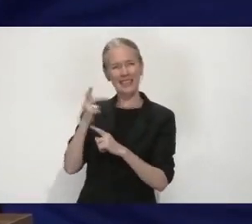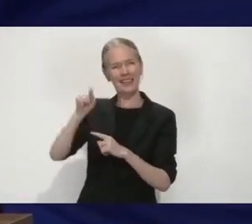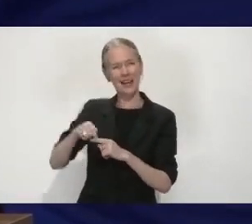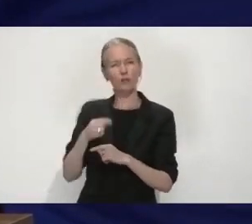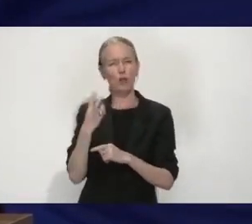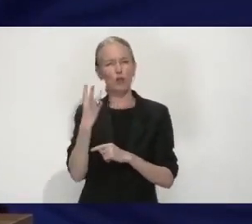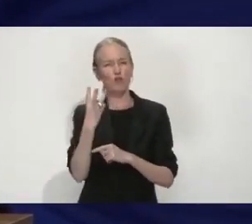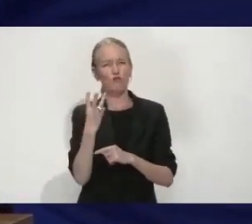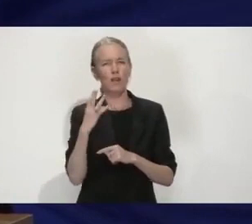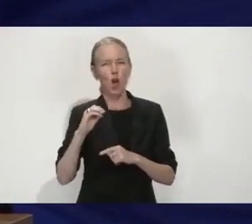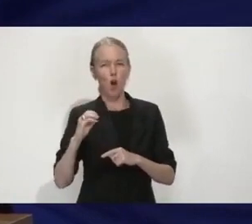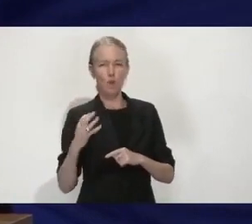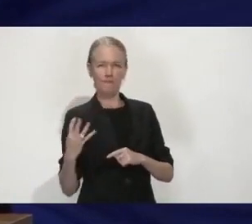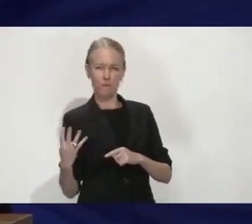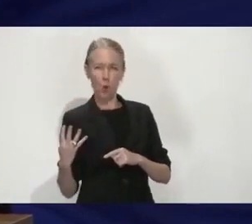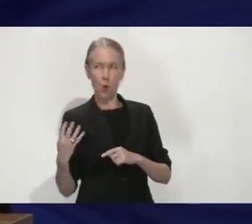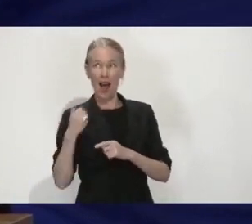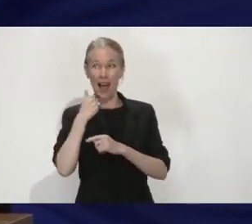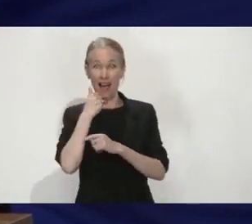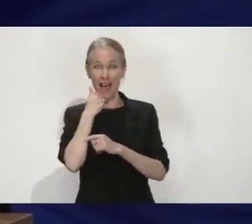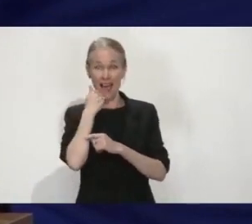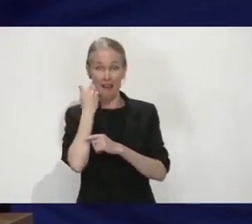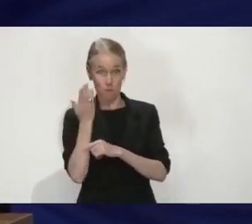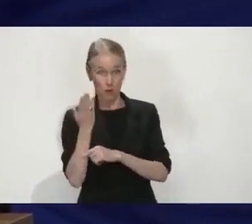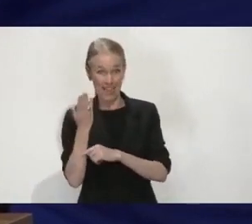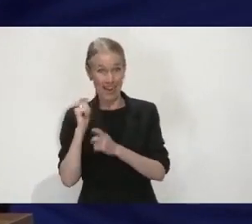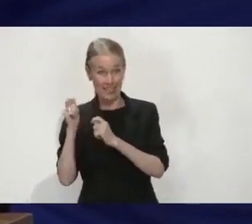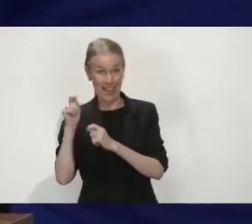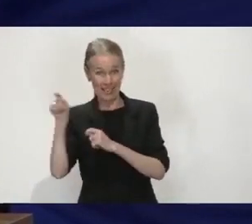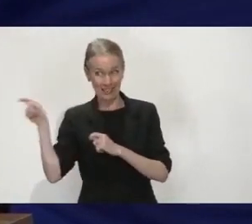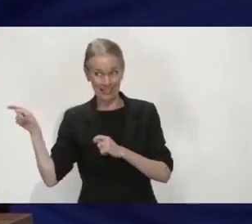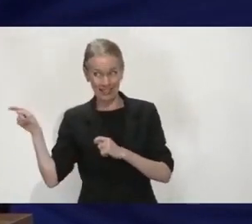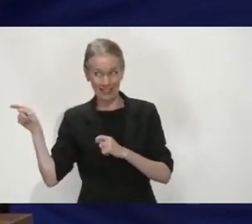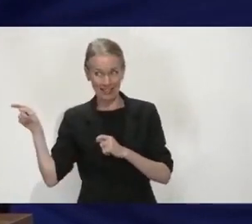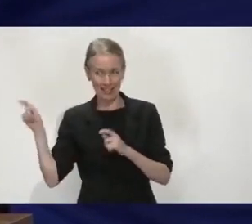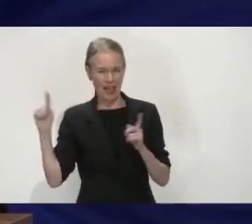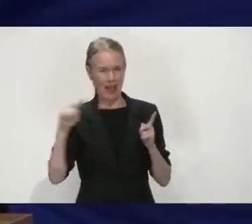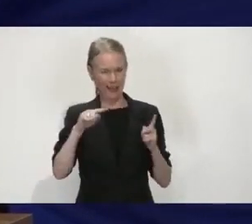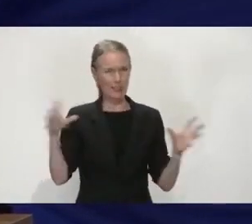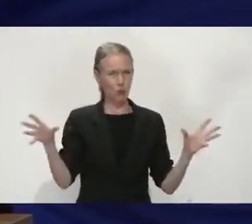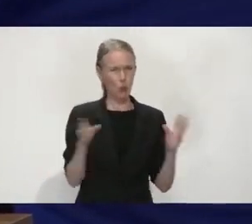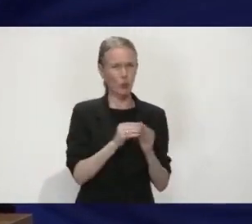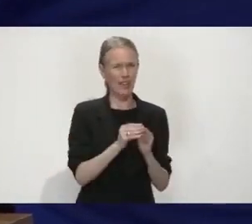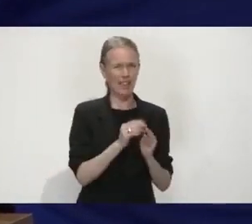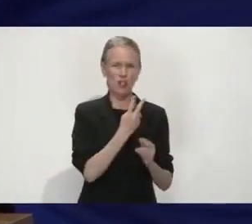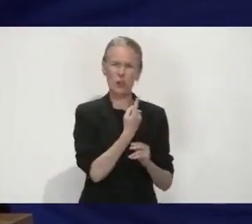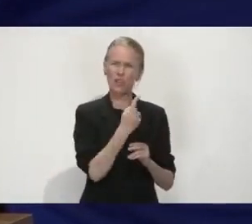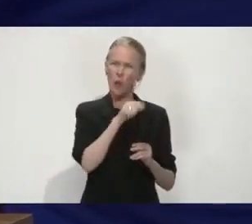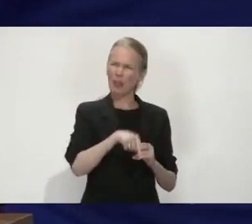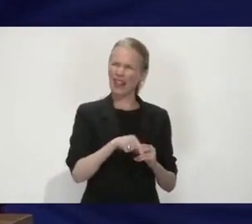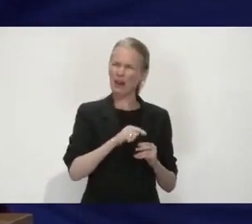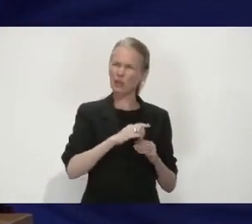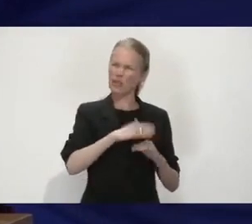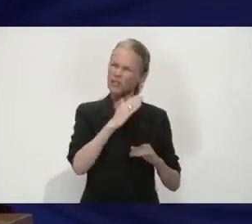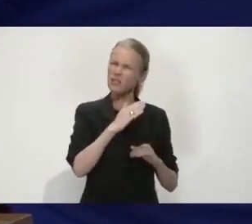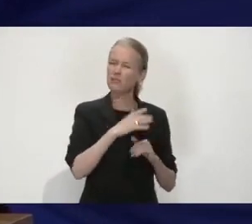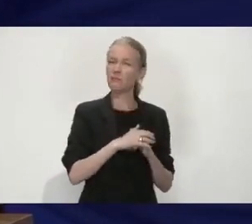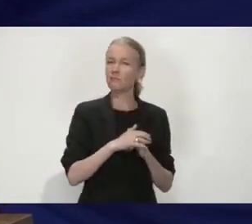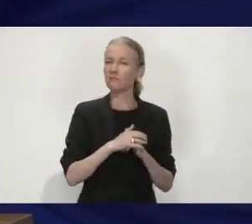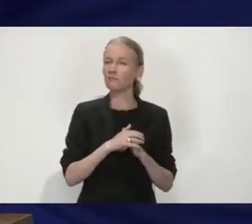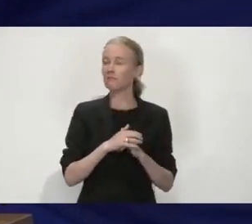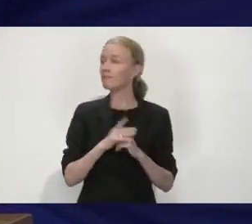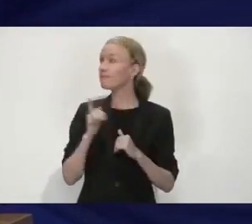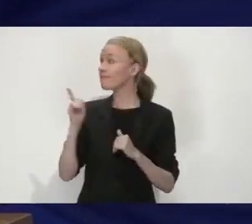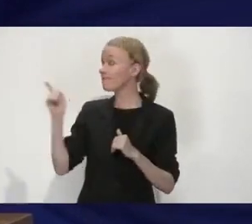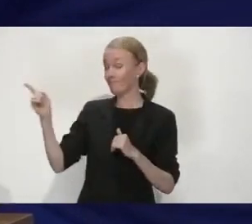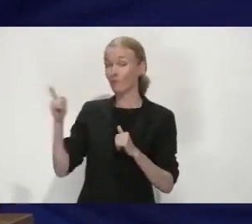18,304 reported daily updated tests, whereas this equals 21,808. Yeah, and like we have gone back